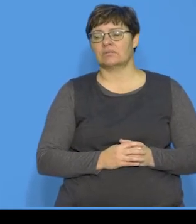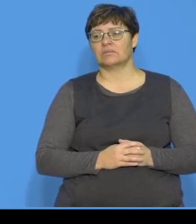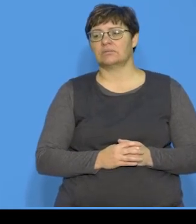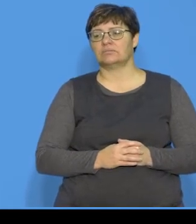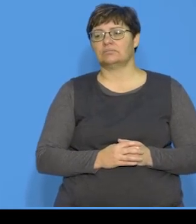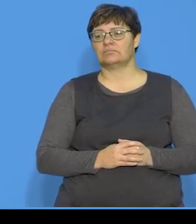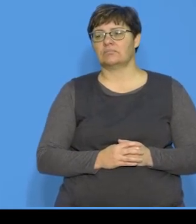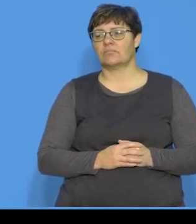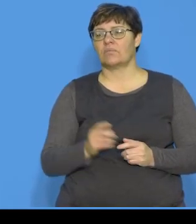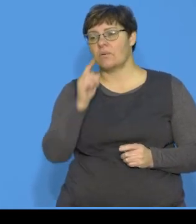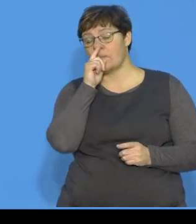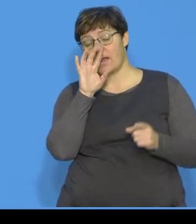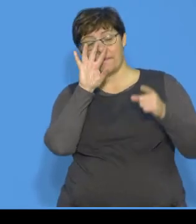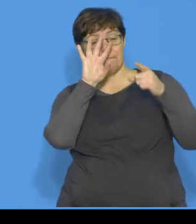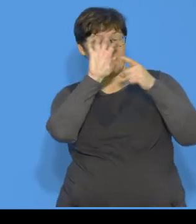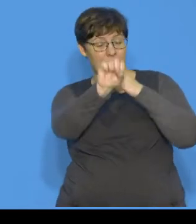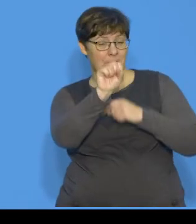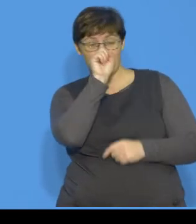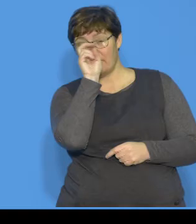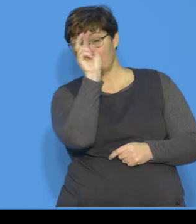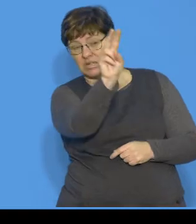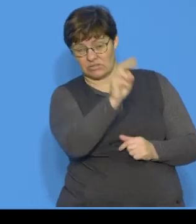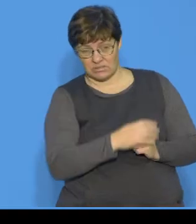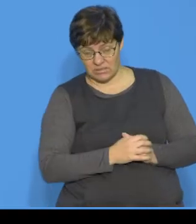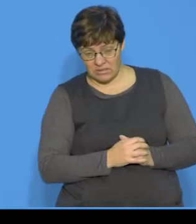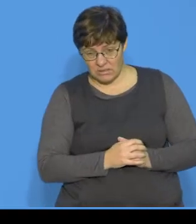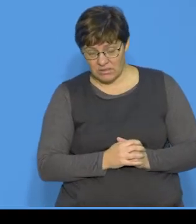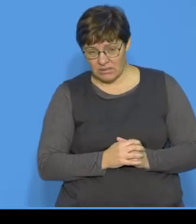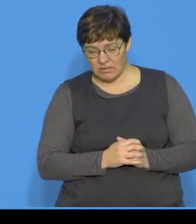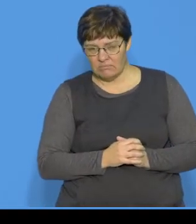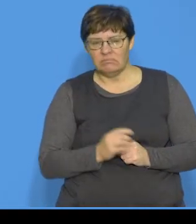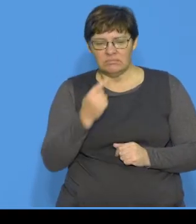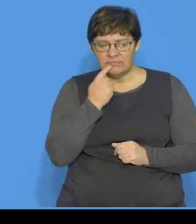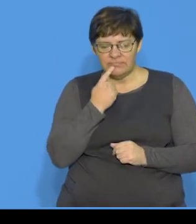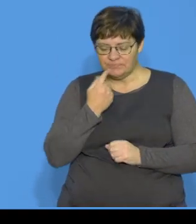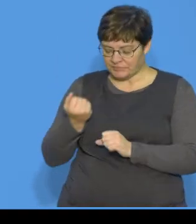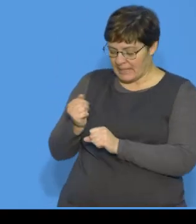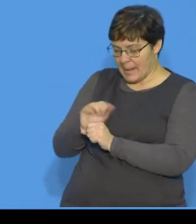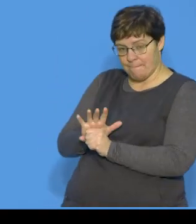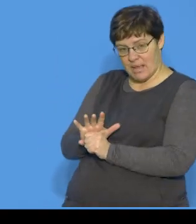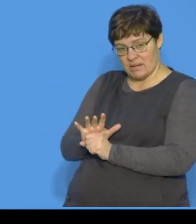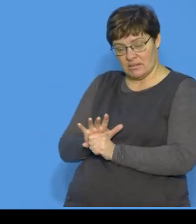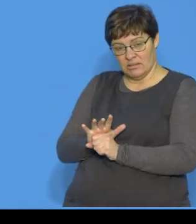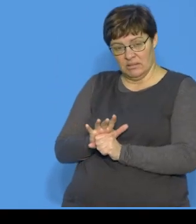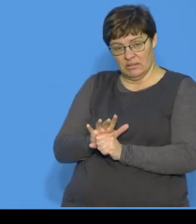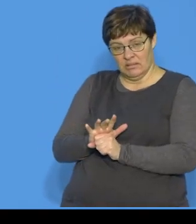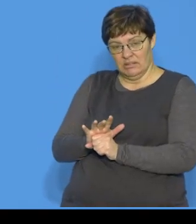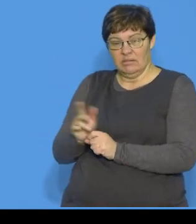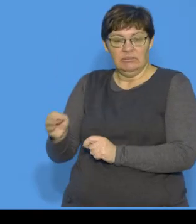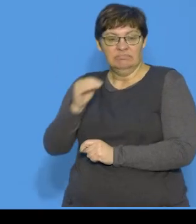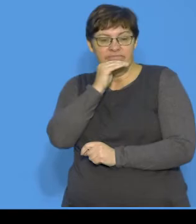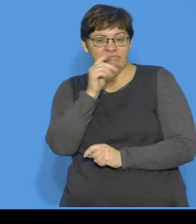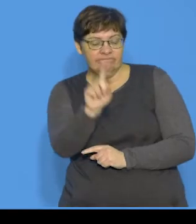make predictions and we look at consequences, it means we're